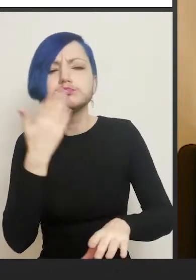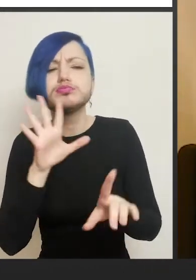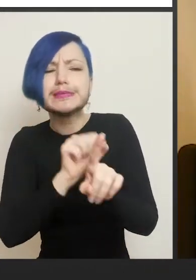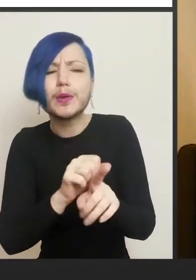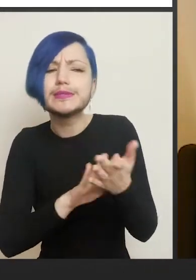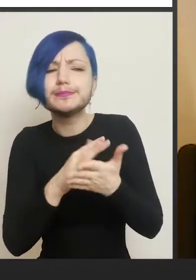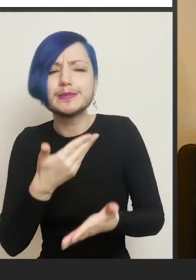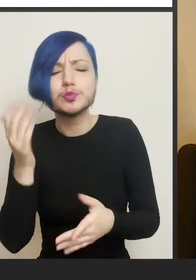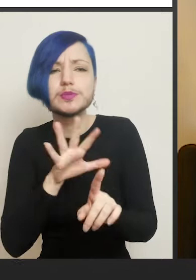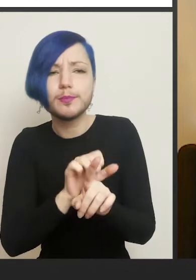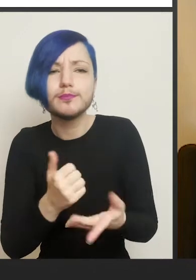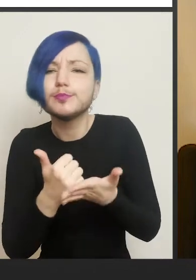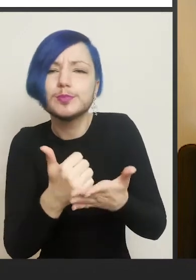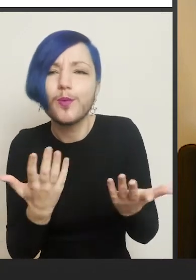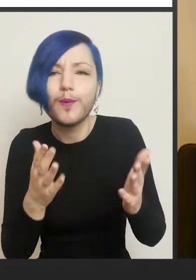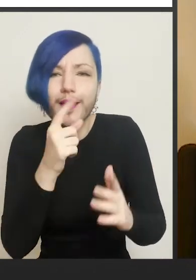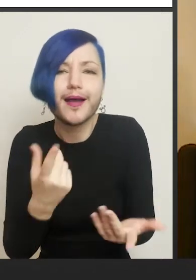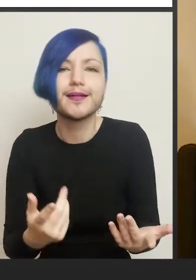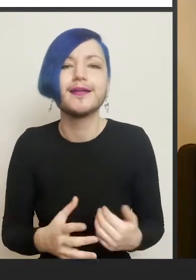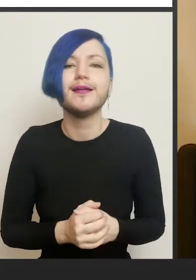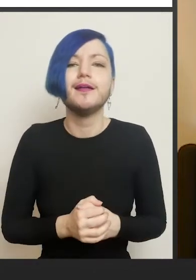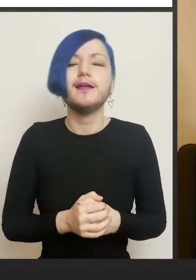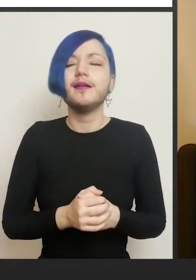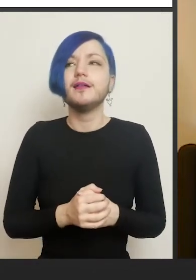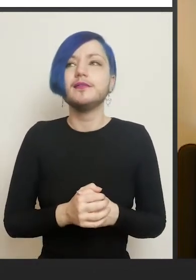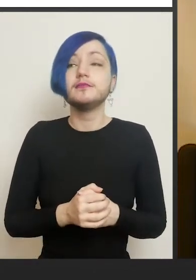diagnosis. So I got one.